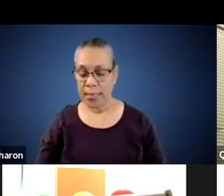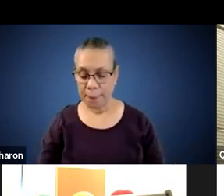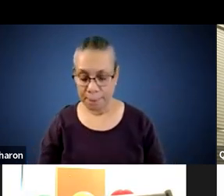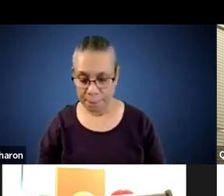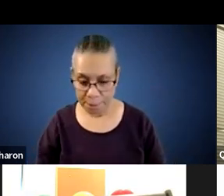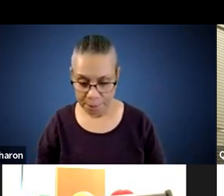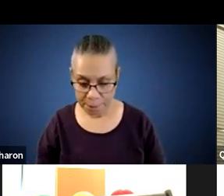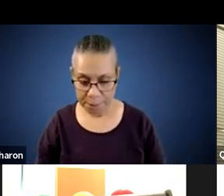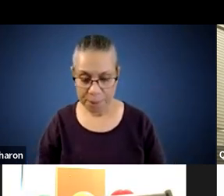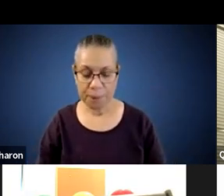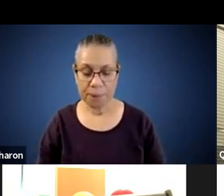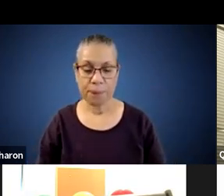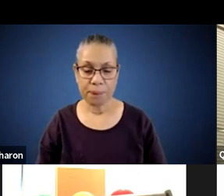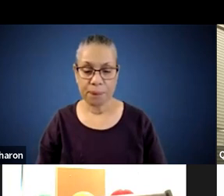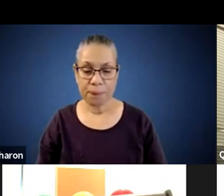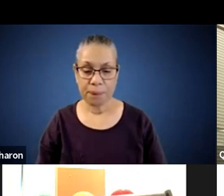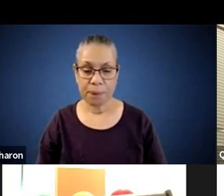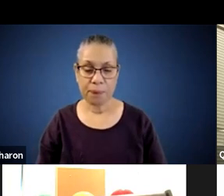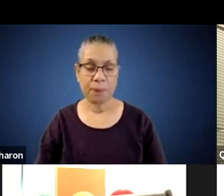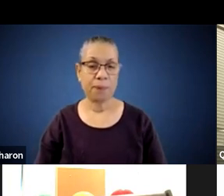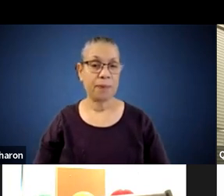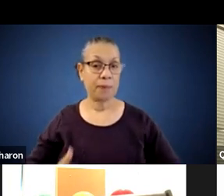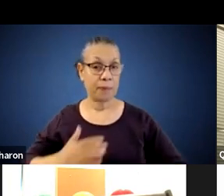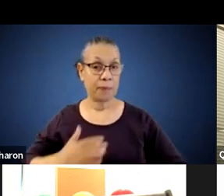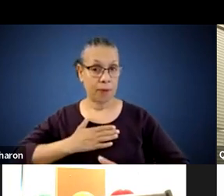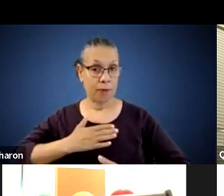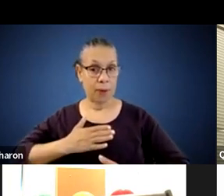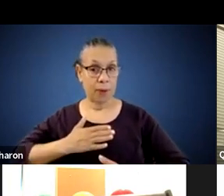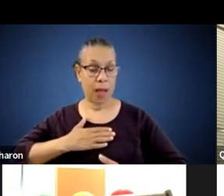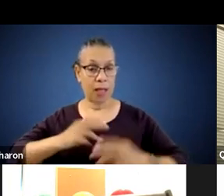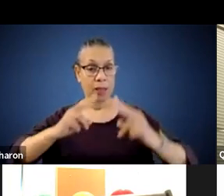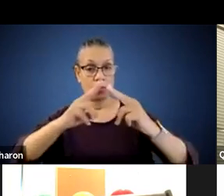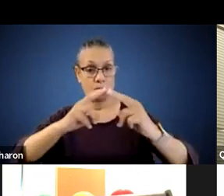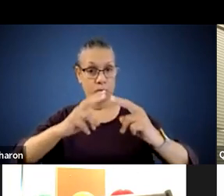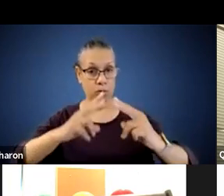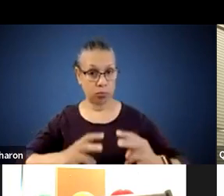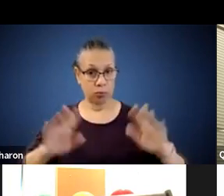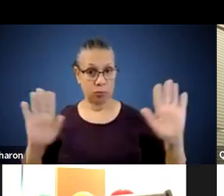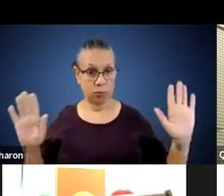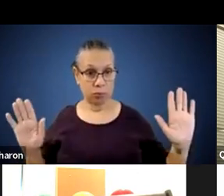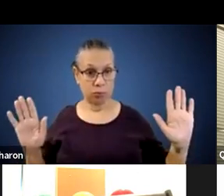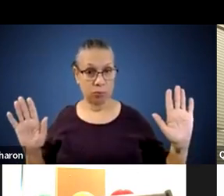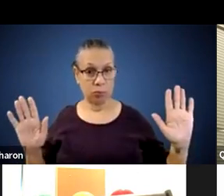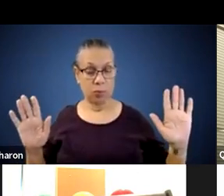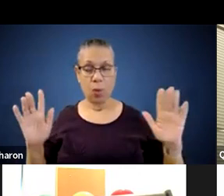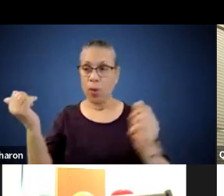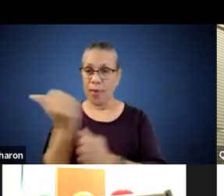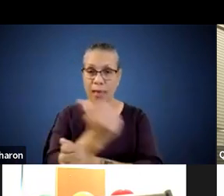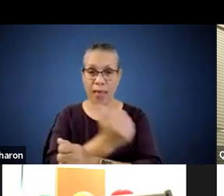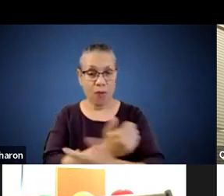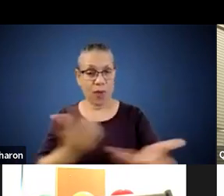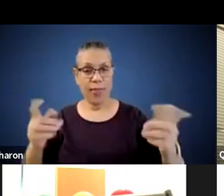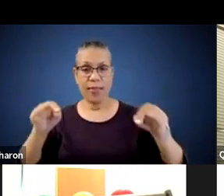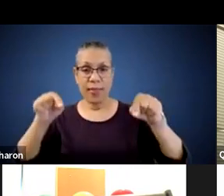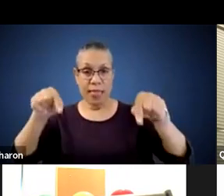in my own in my own assessment in the final analysis of everything that are on the